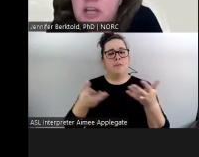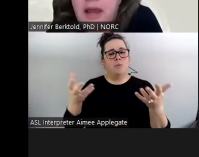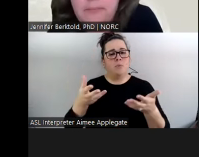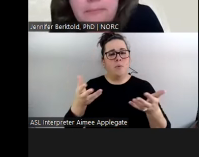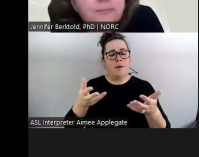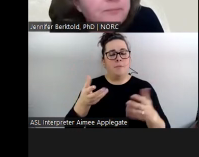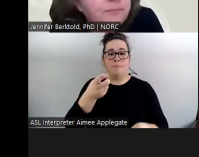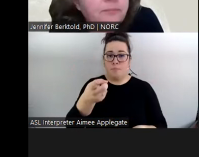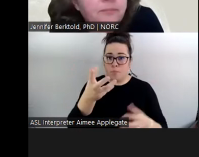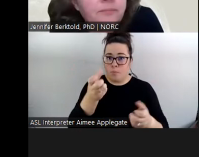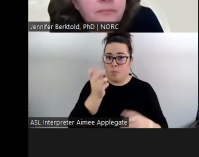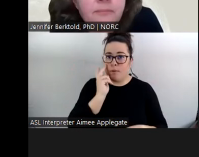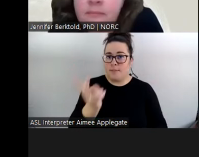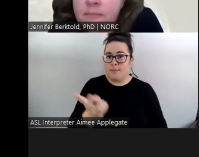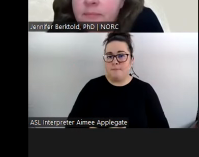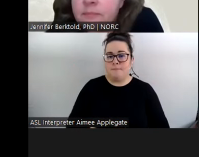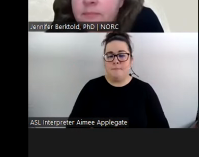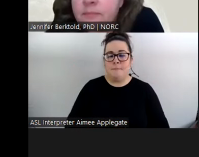in the chat.